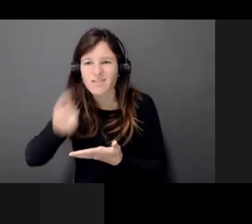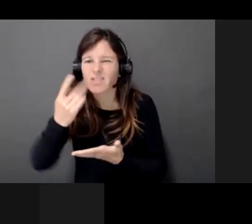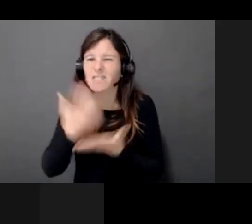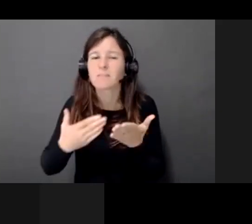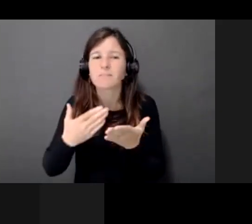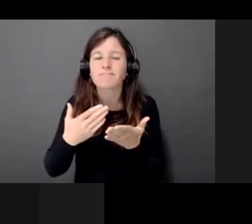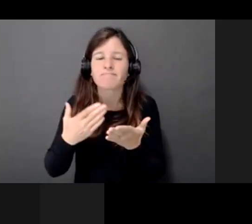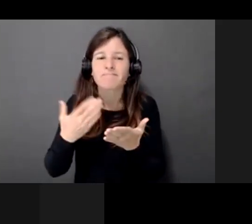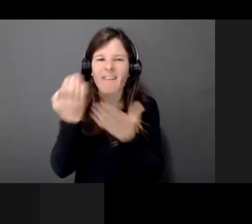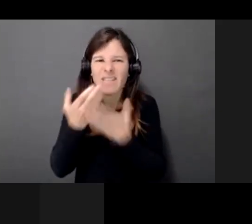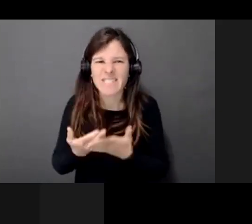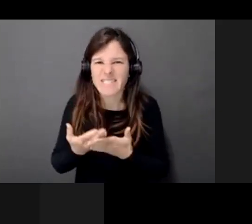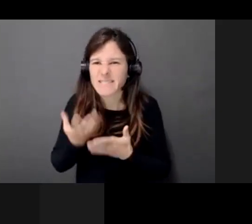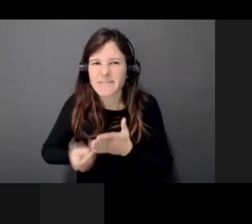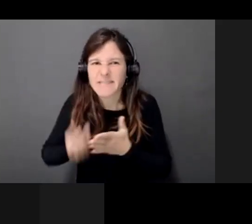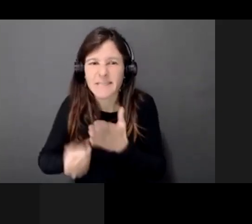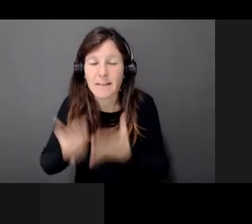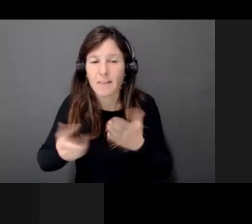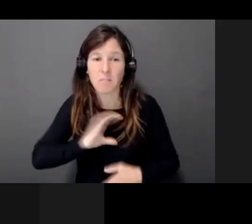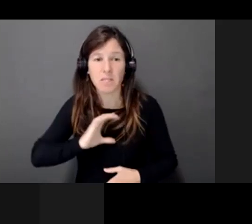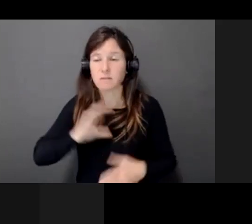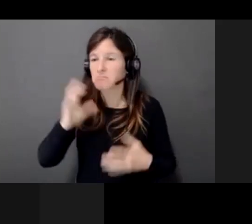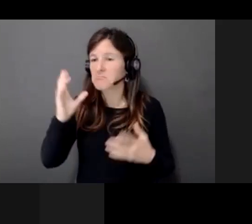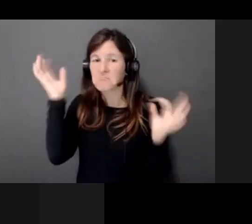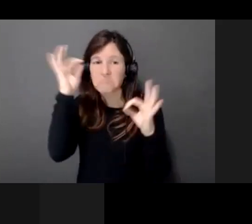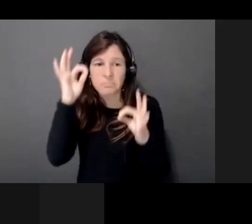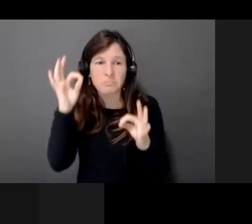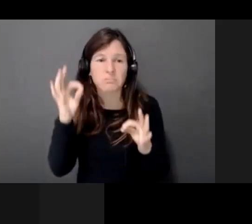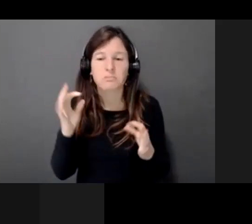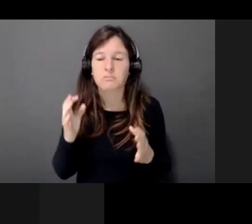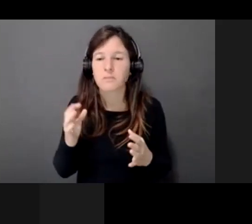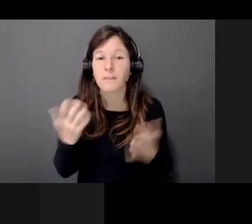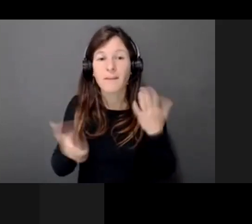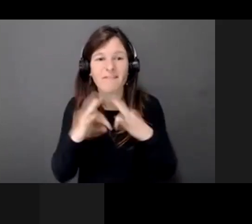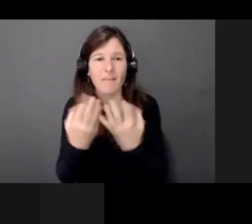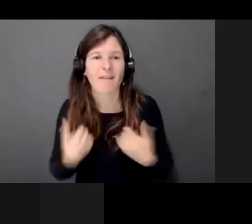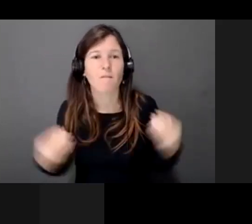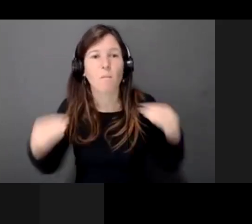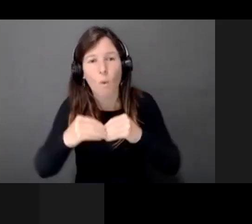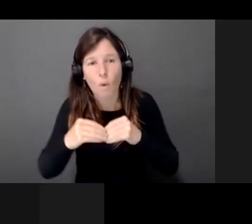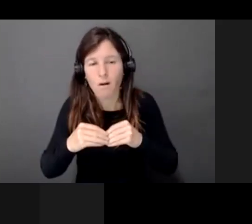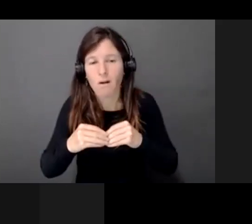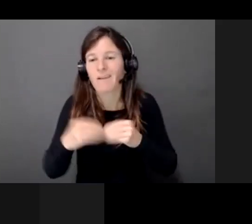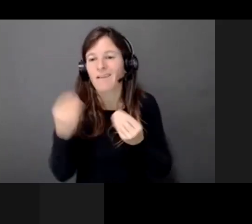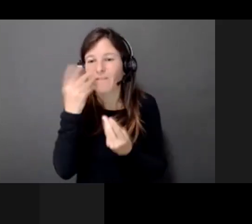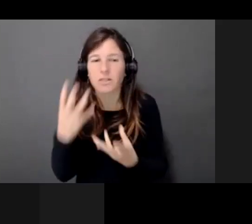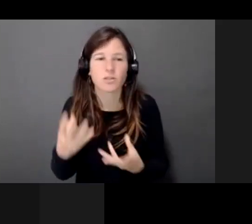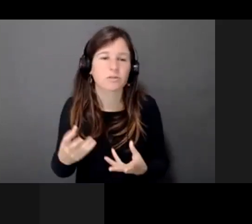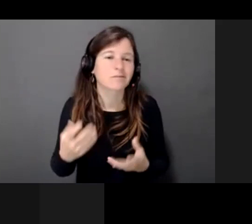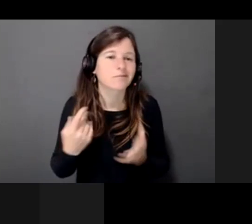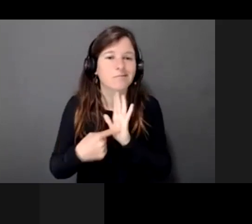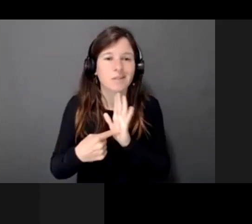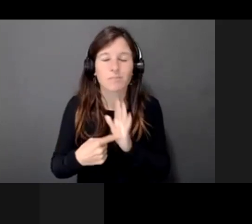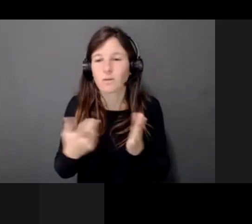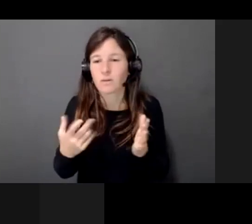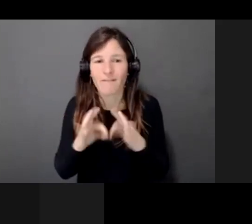They don't always gather all of it. They may not know all of it, and the family may have more information. We have more information, doctor's reports